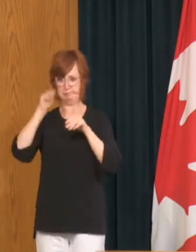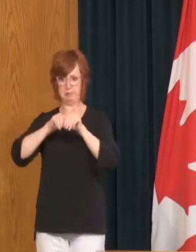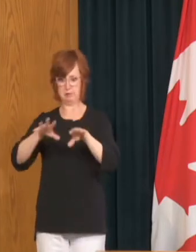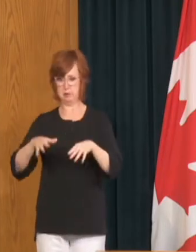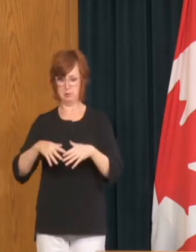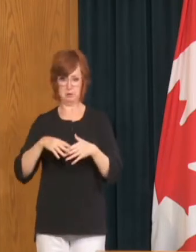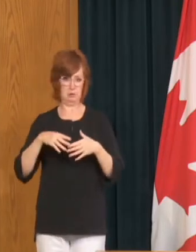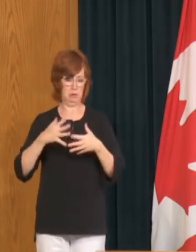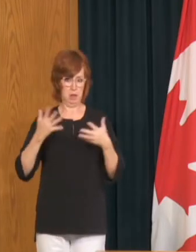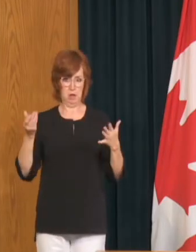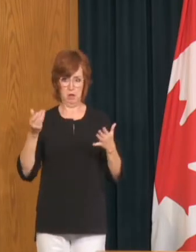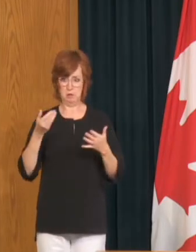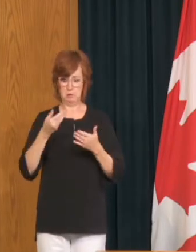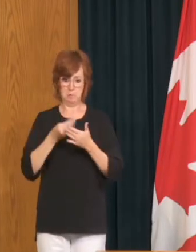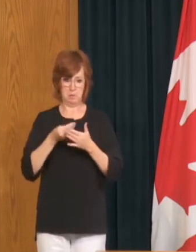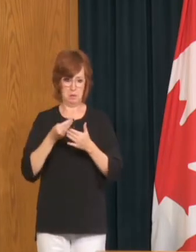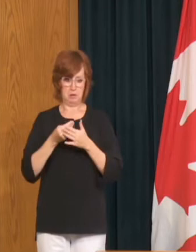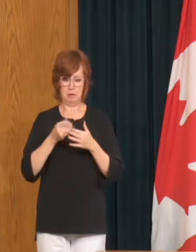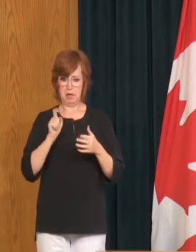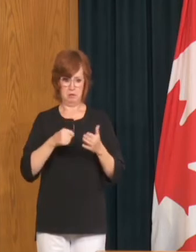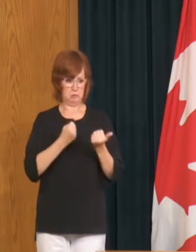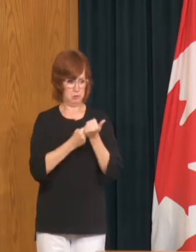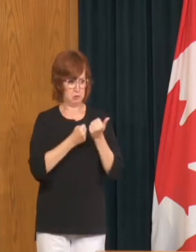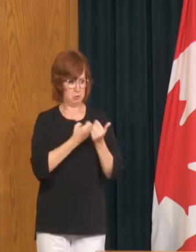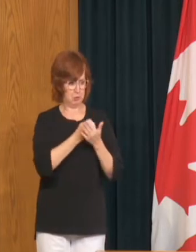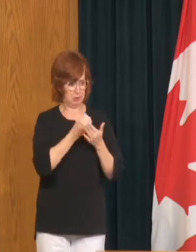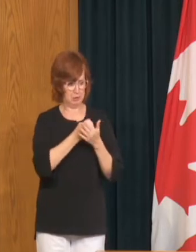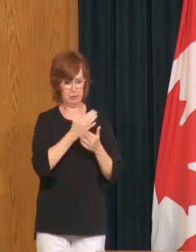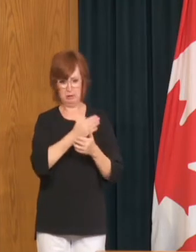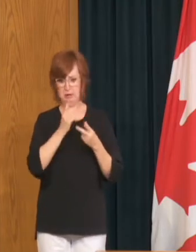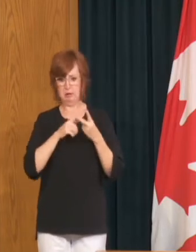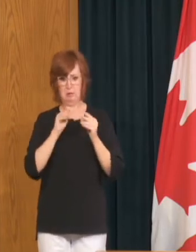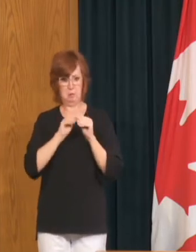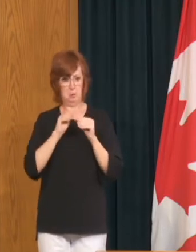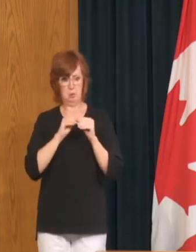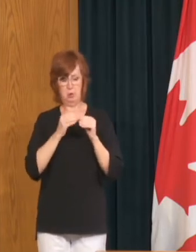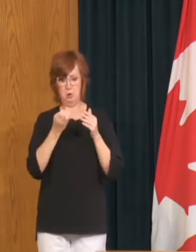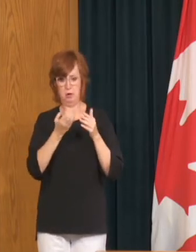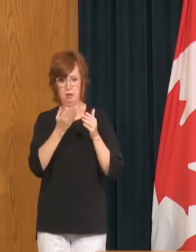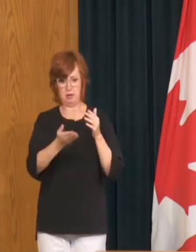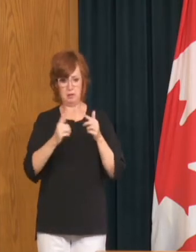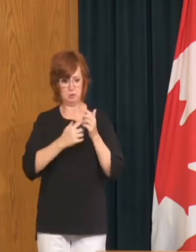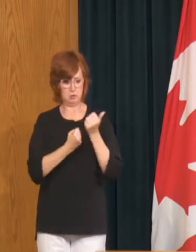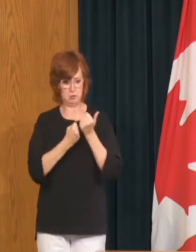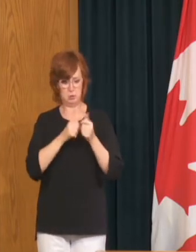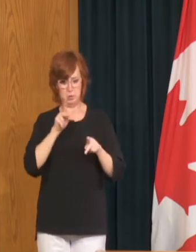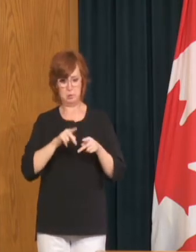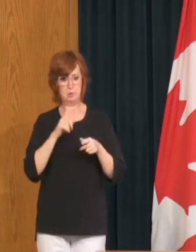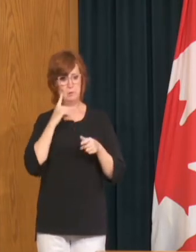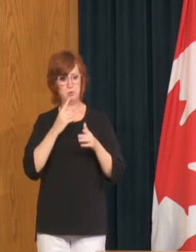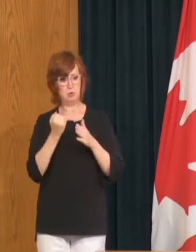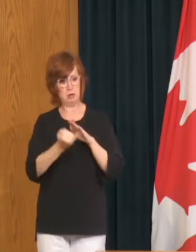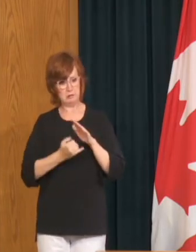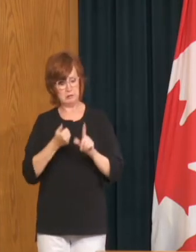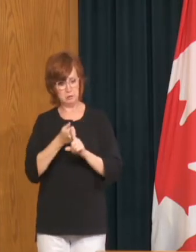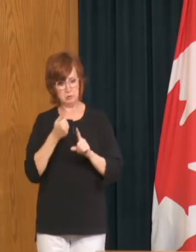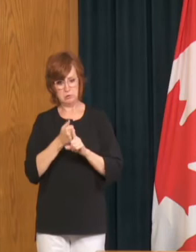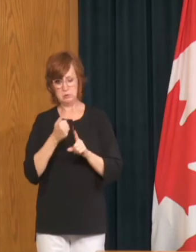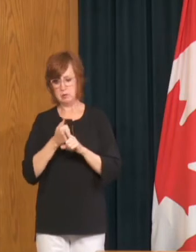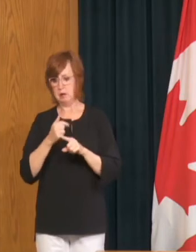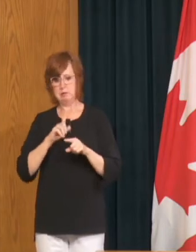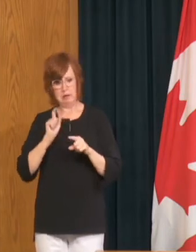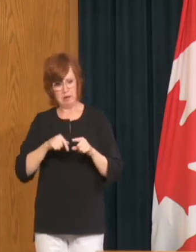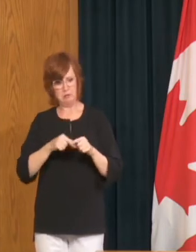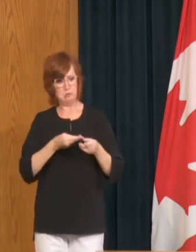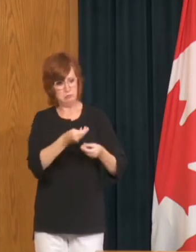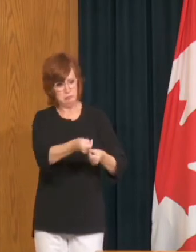the expenses that we have to support businesses, the self-isolation support, that will fall off next year. The revenue lines is where the